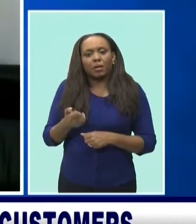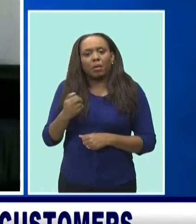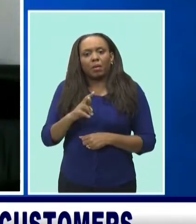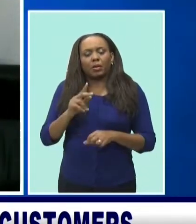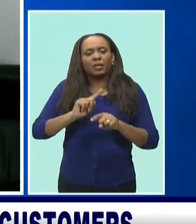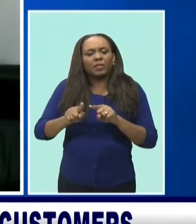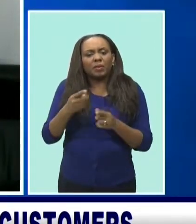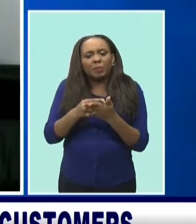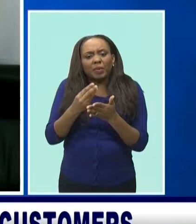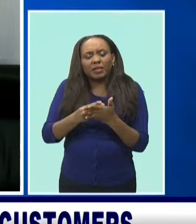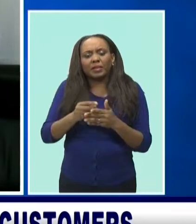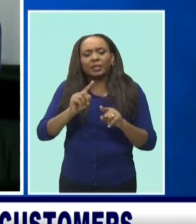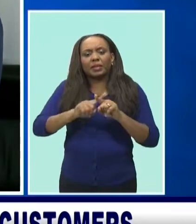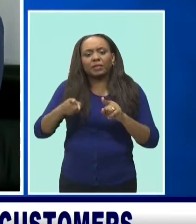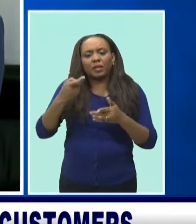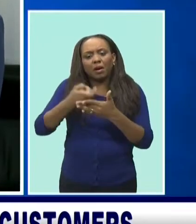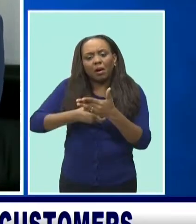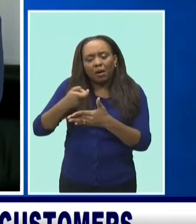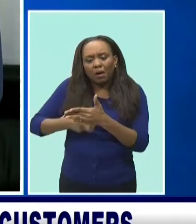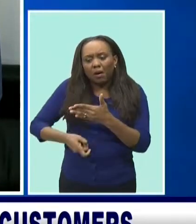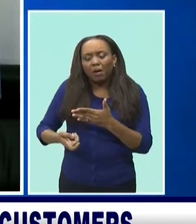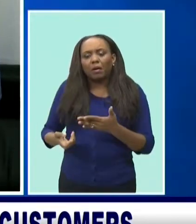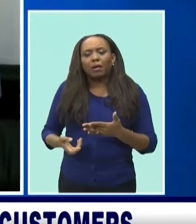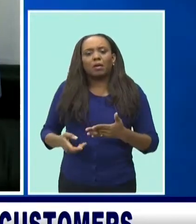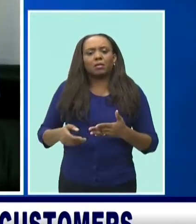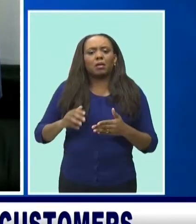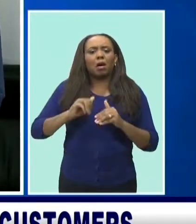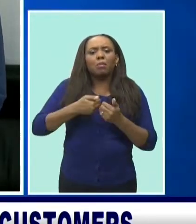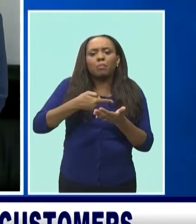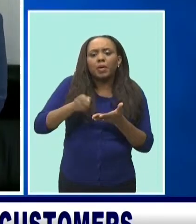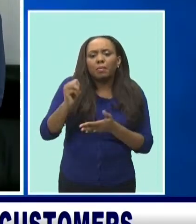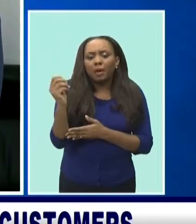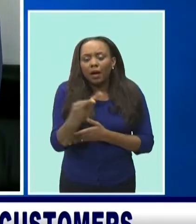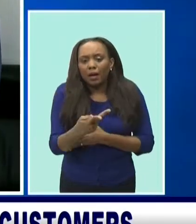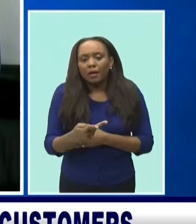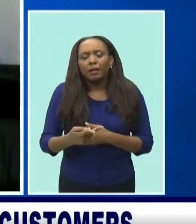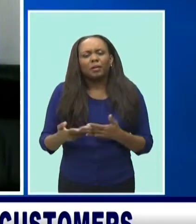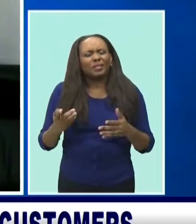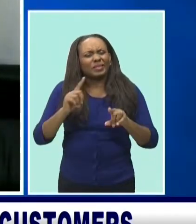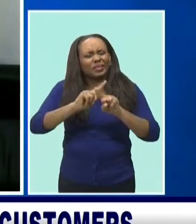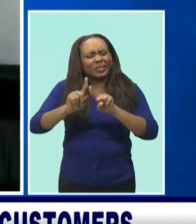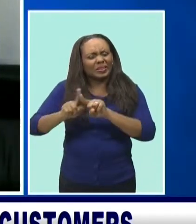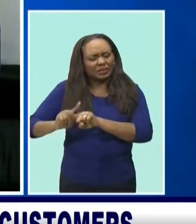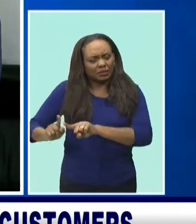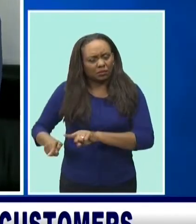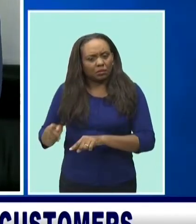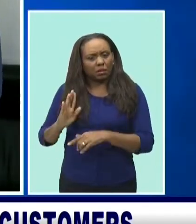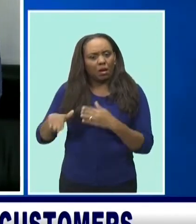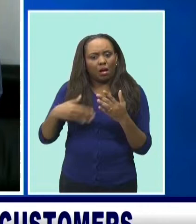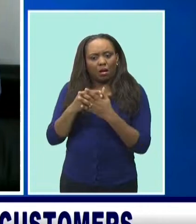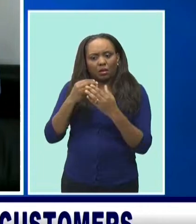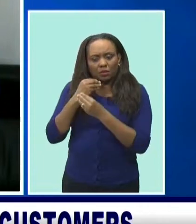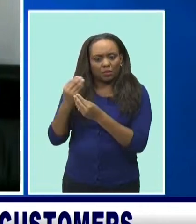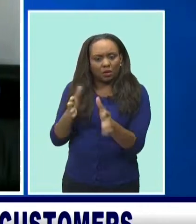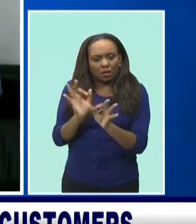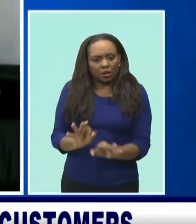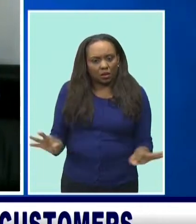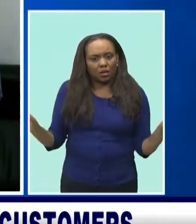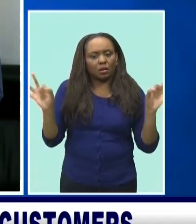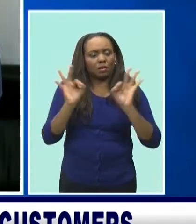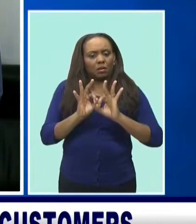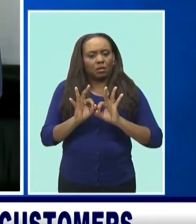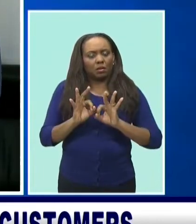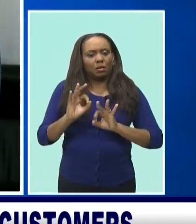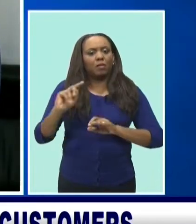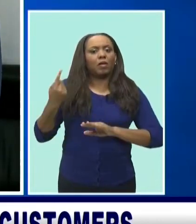and charges, the conditions of lending, repayment, interest rates. All of that information is relevant